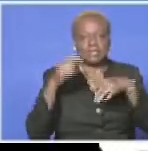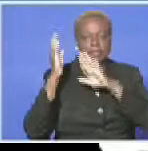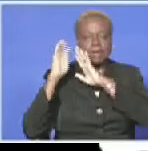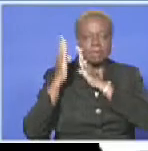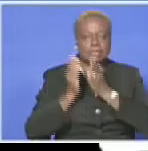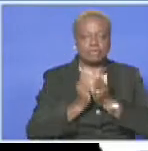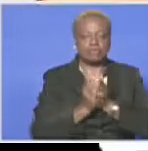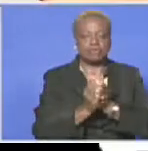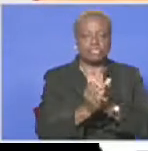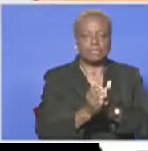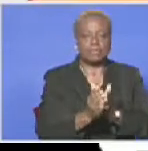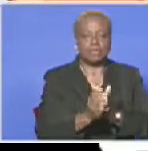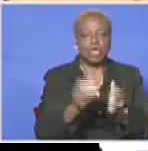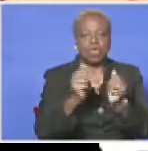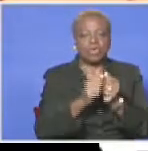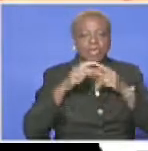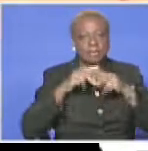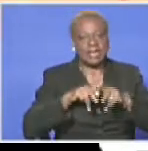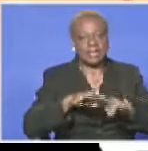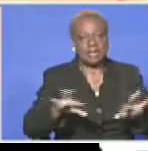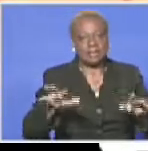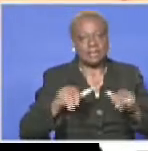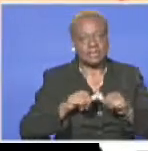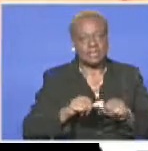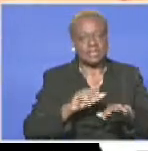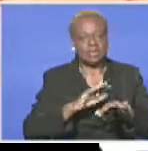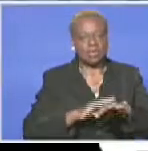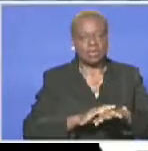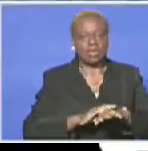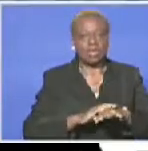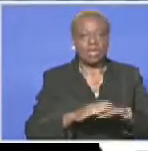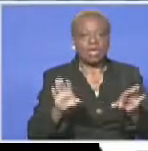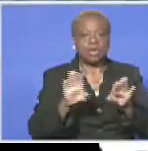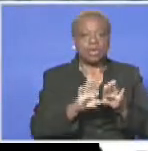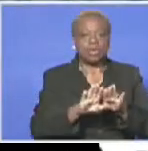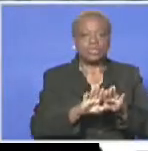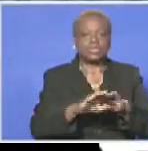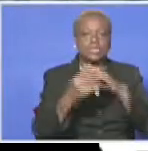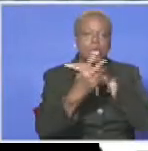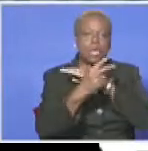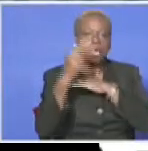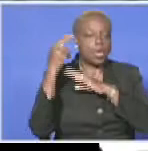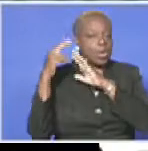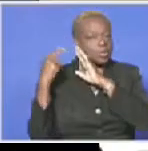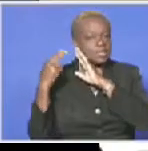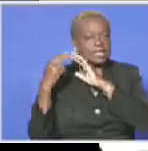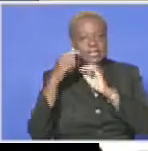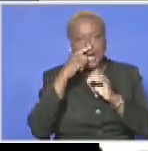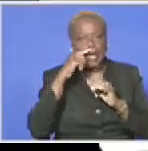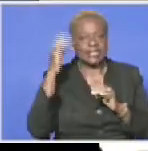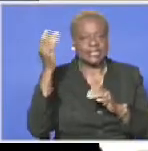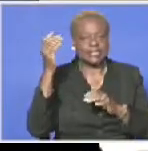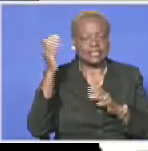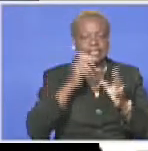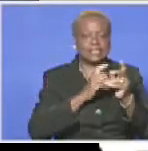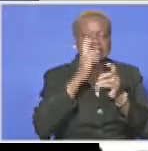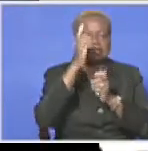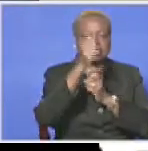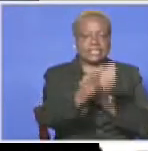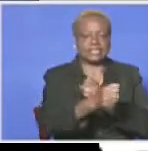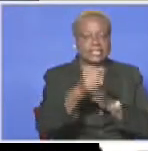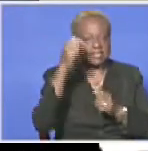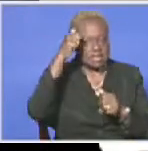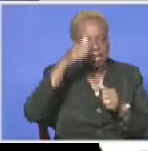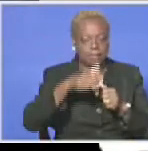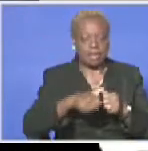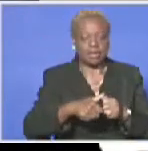ship. With the pandemic still looming large, those water hotels will continue to be a distant memory. In fact, Tourism